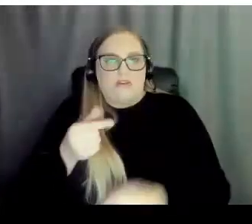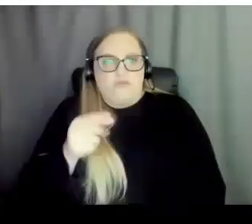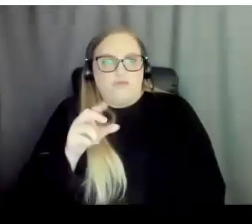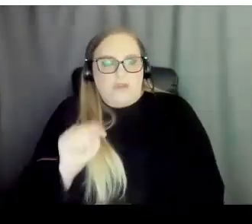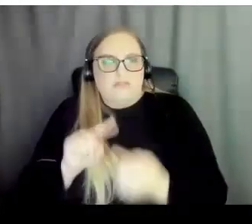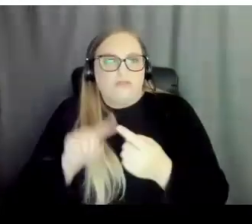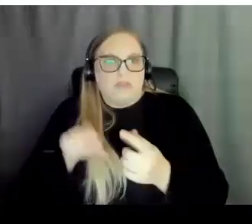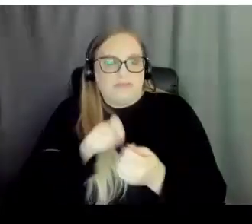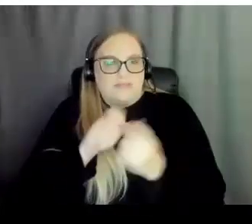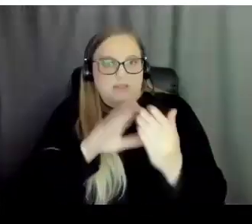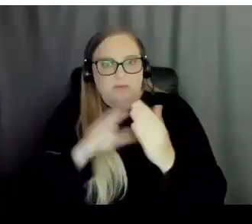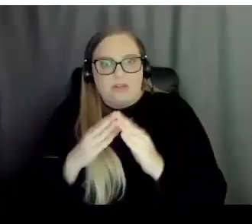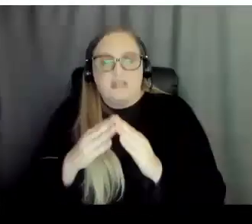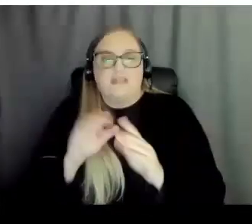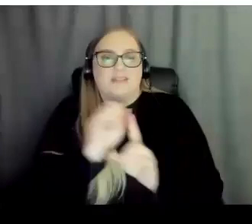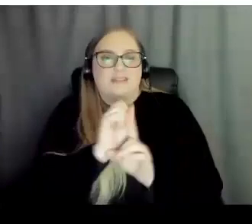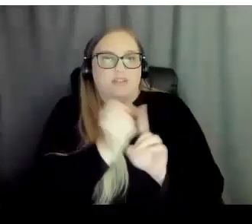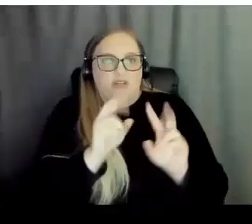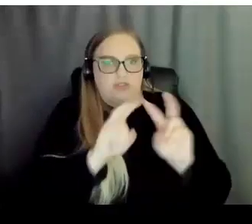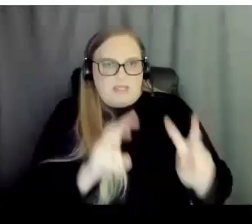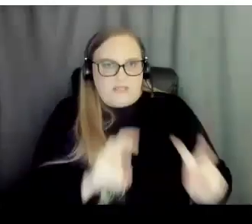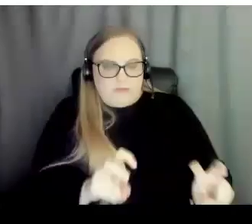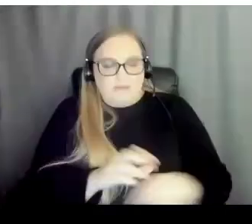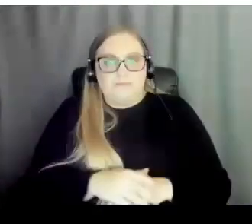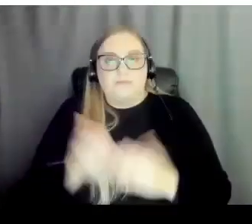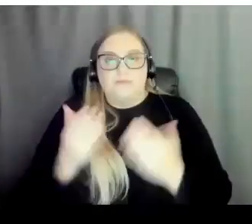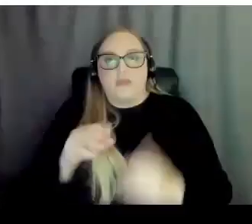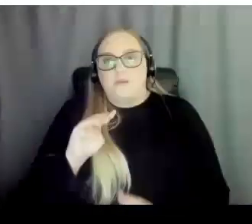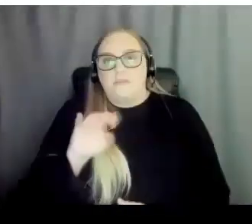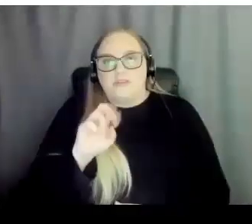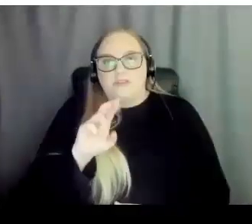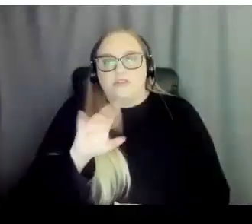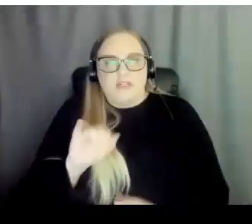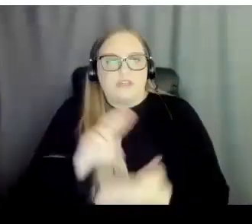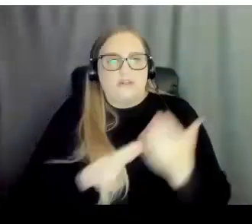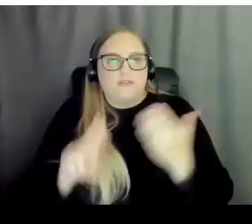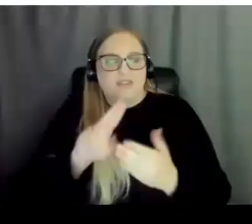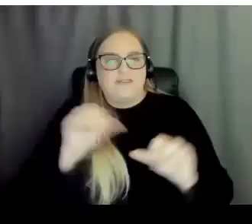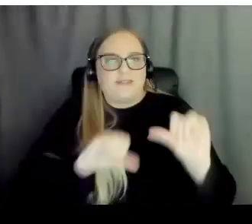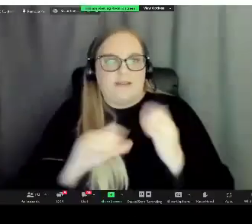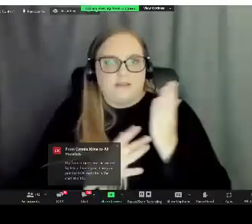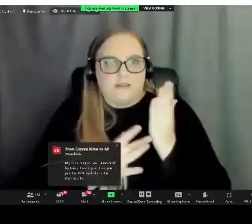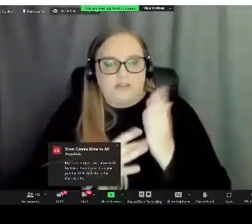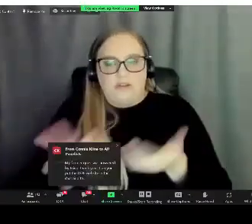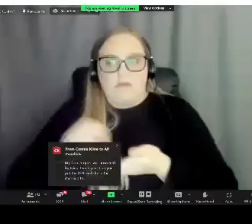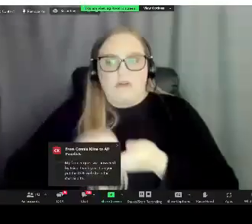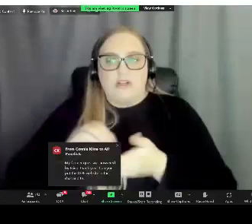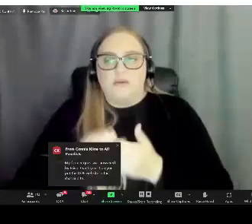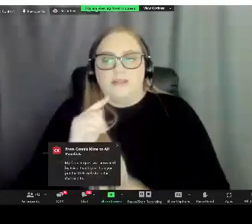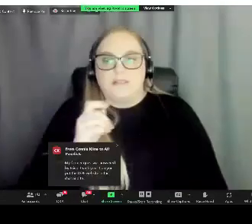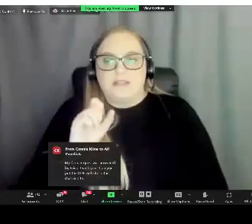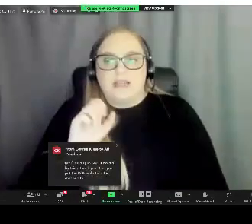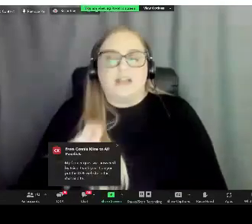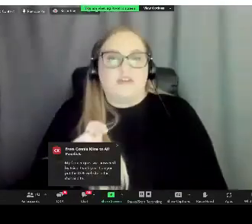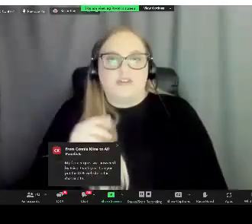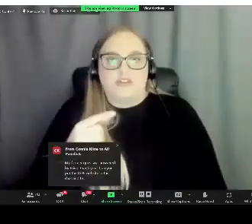situational assessments. Next, we have Missouri University of Science and Technology, who is partnering with Taylor Geospatial Institute and 3